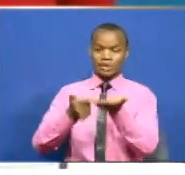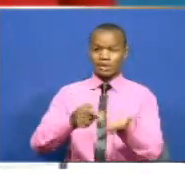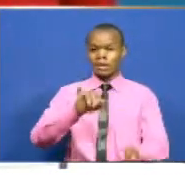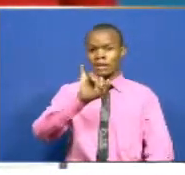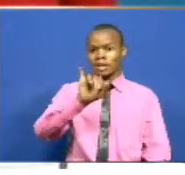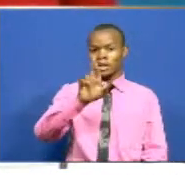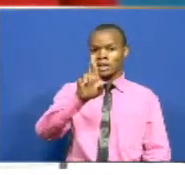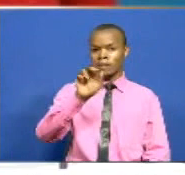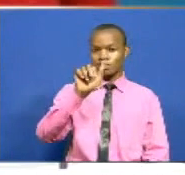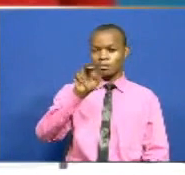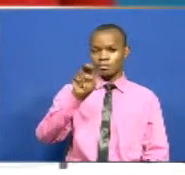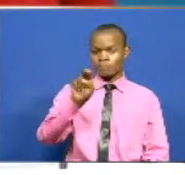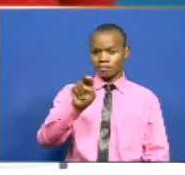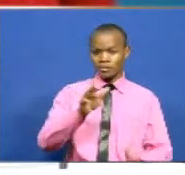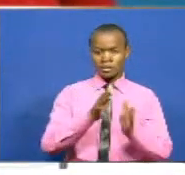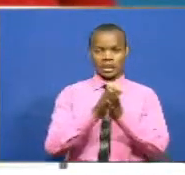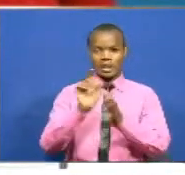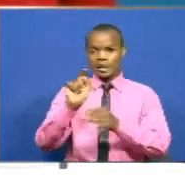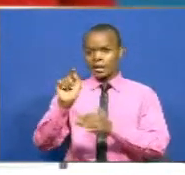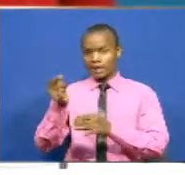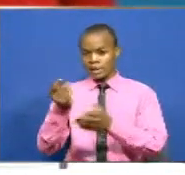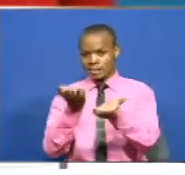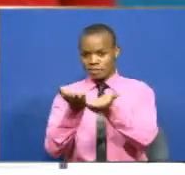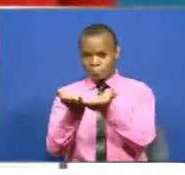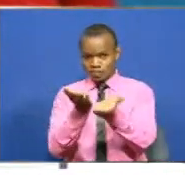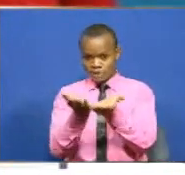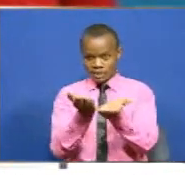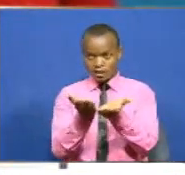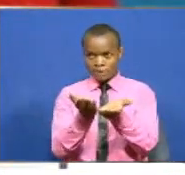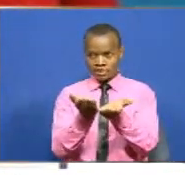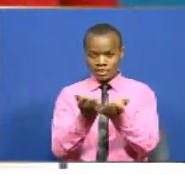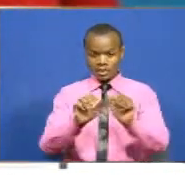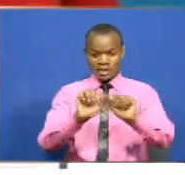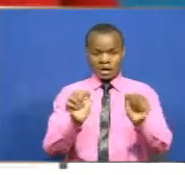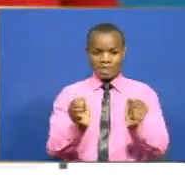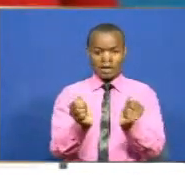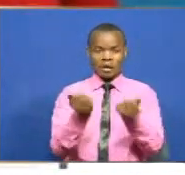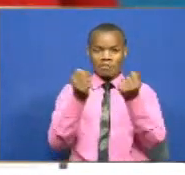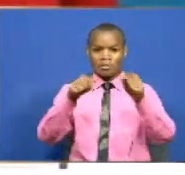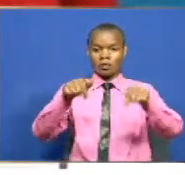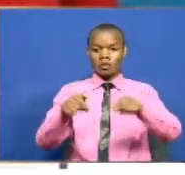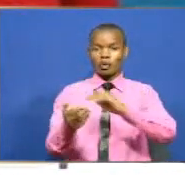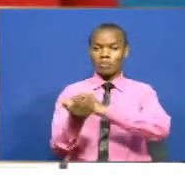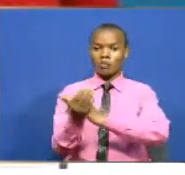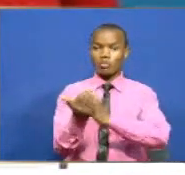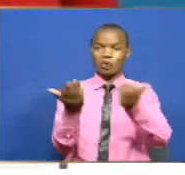business forum, and it is happening this particular morning at the...